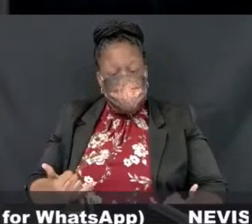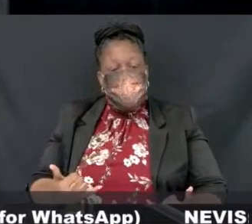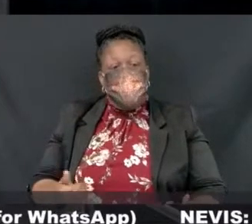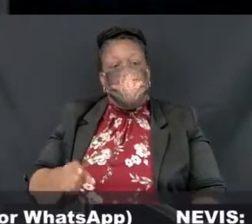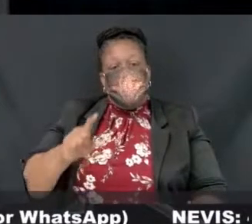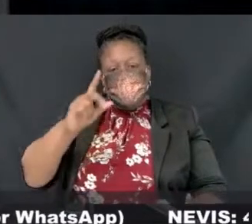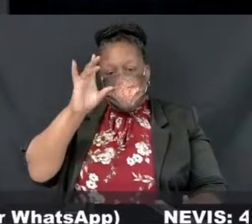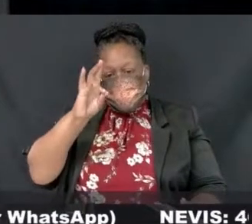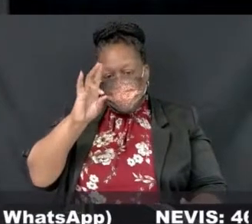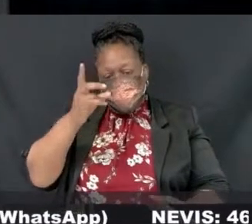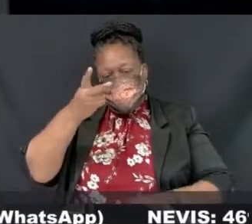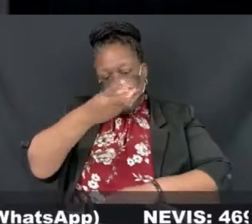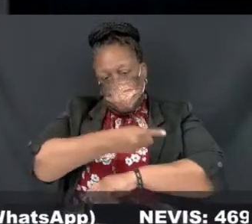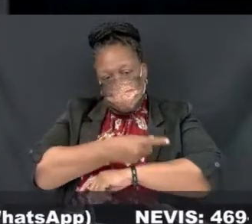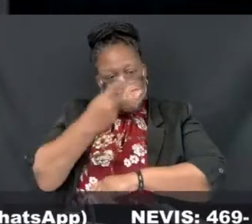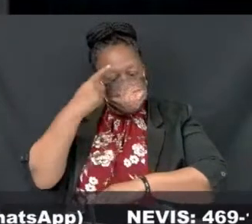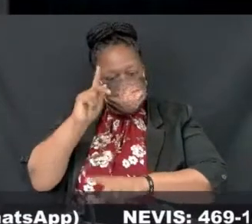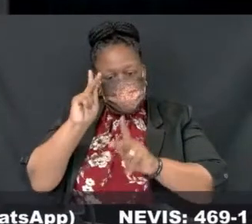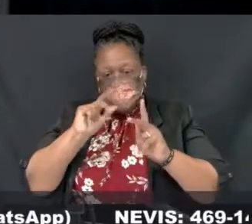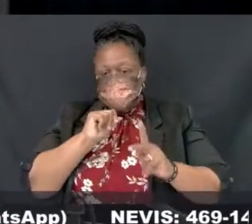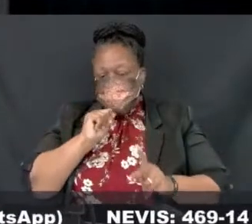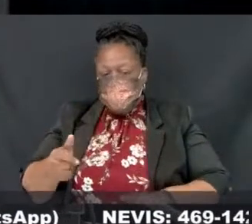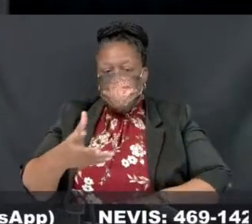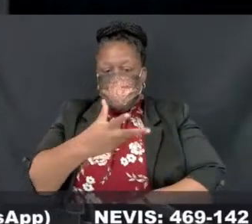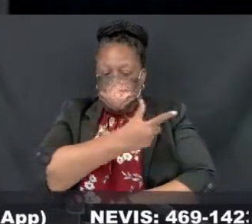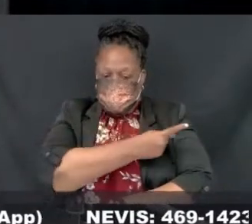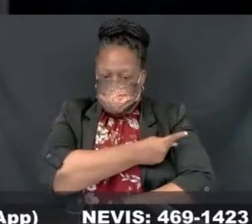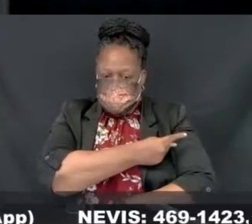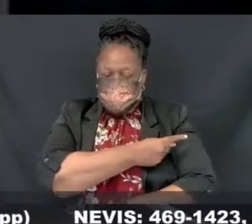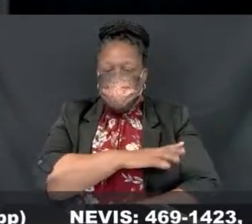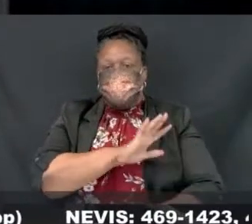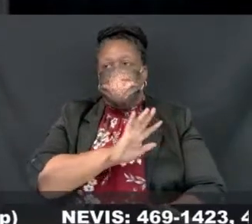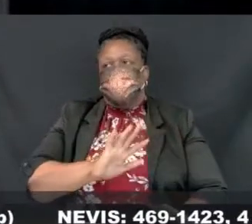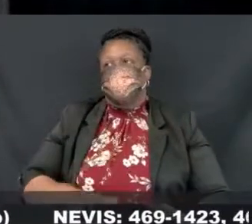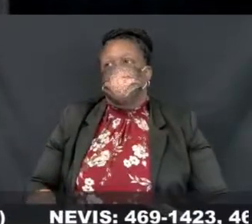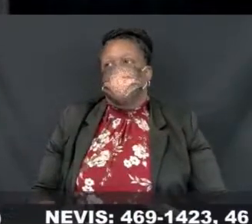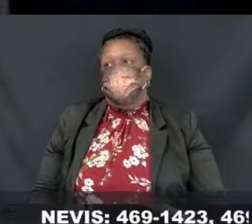the KNA Travel Farm website, and also on the